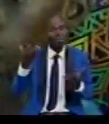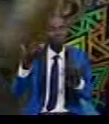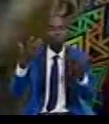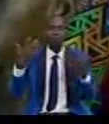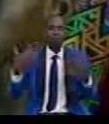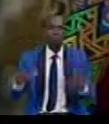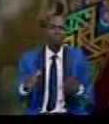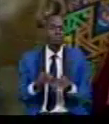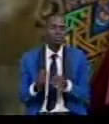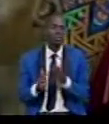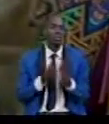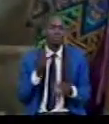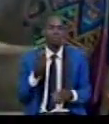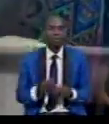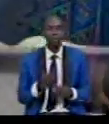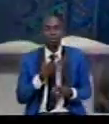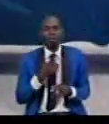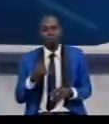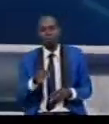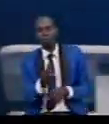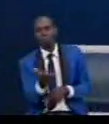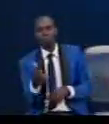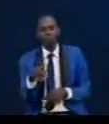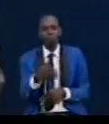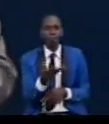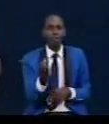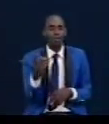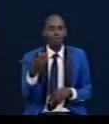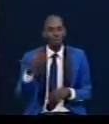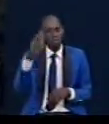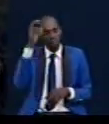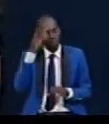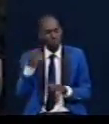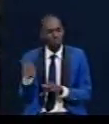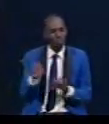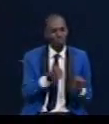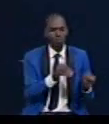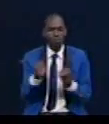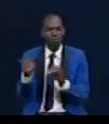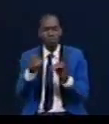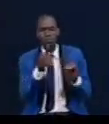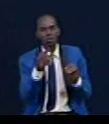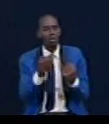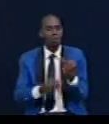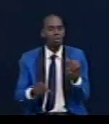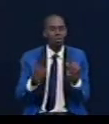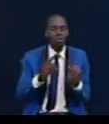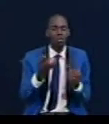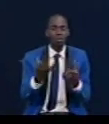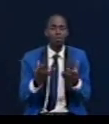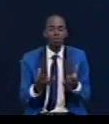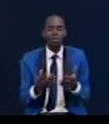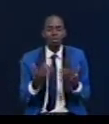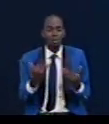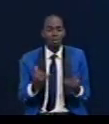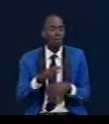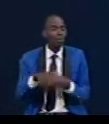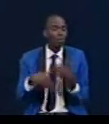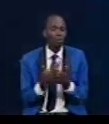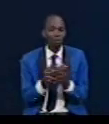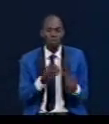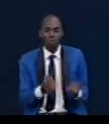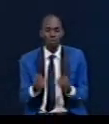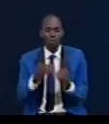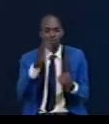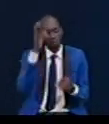the dribbling of the devil, drive you here, drive you there, and drive you everywhere. All the dribbling of the devil,